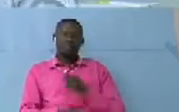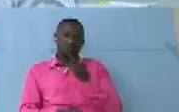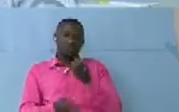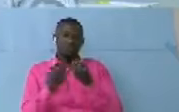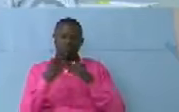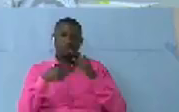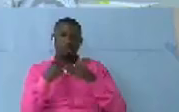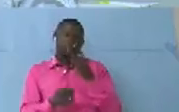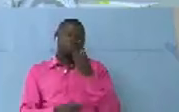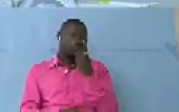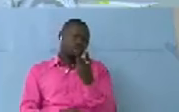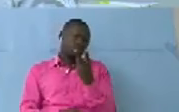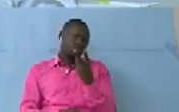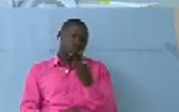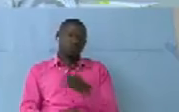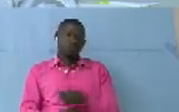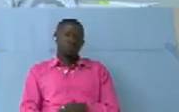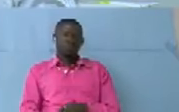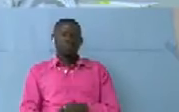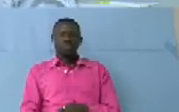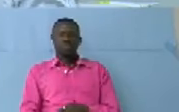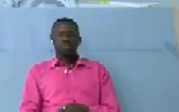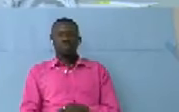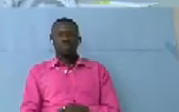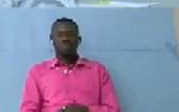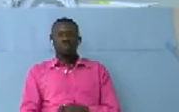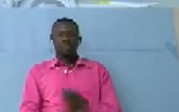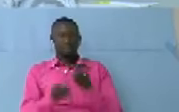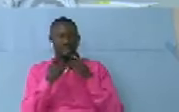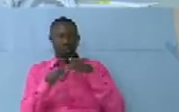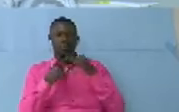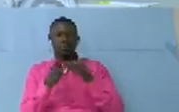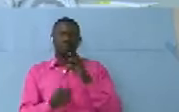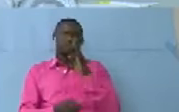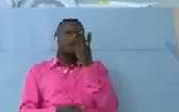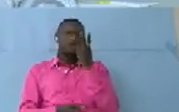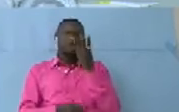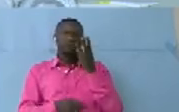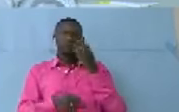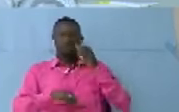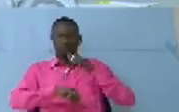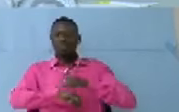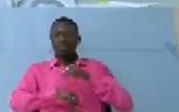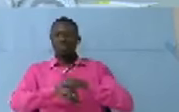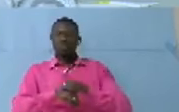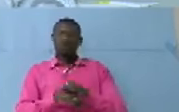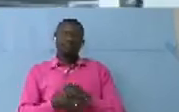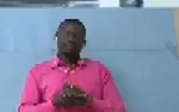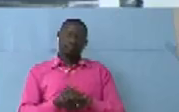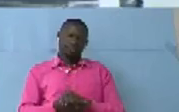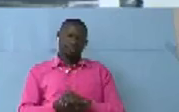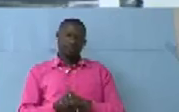about 2 incidents. I mean, the senior fellow for follow. Tell us about the third. Sabanja will be phone you about. So